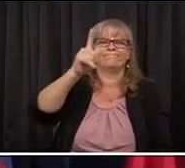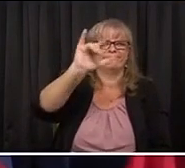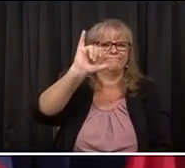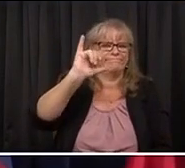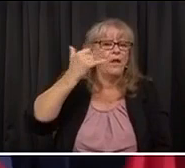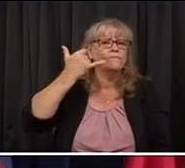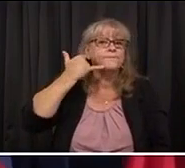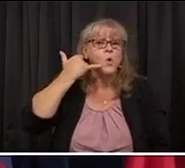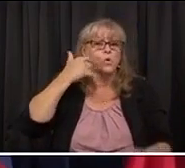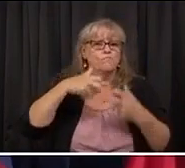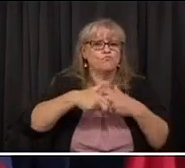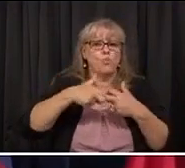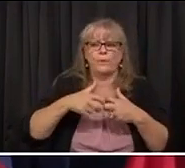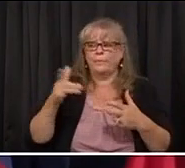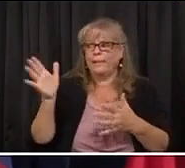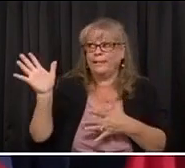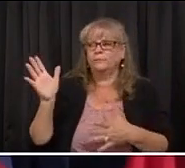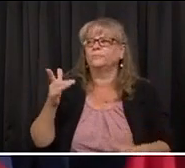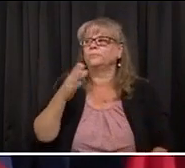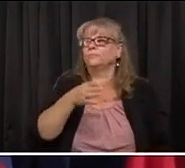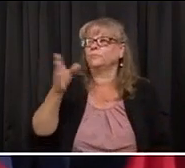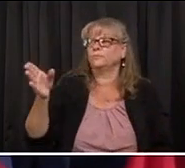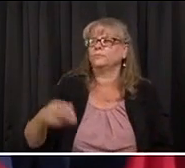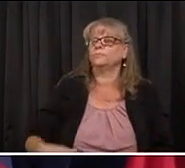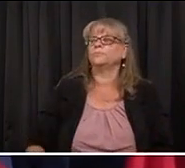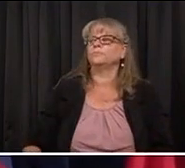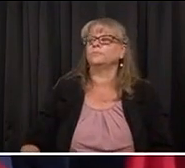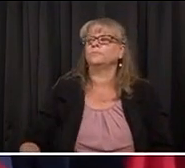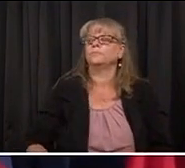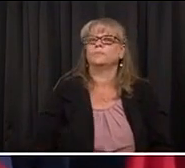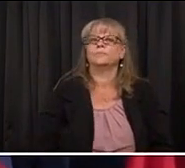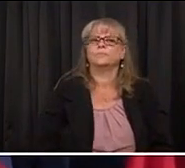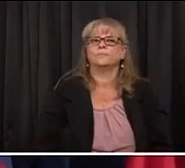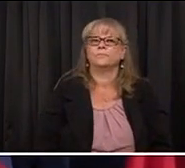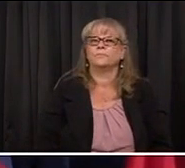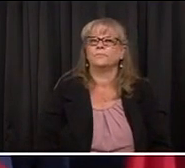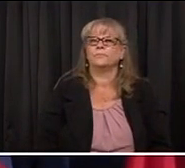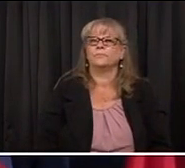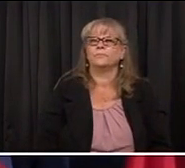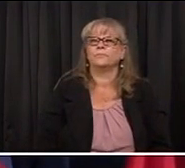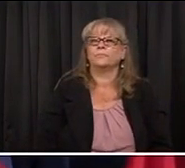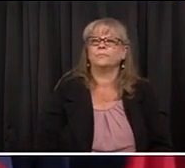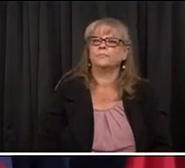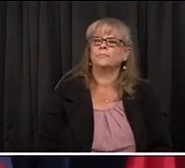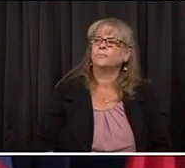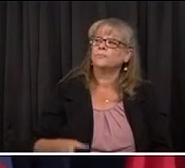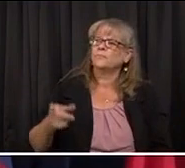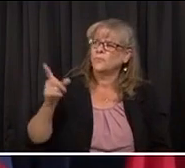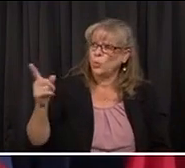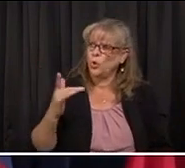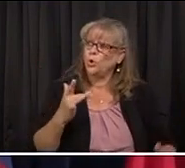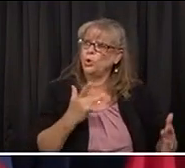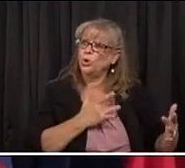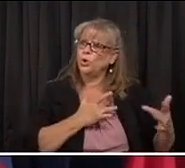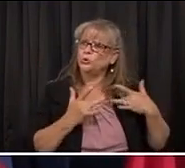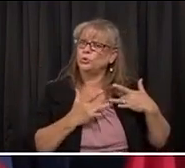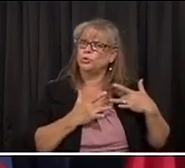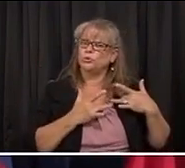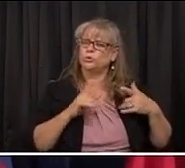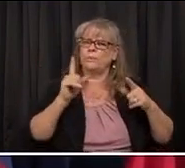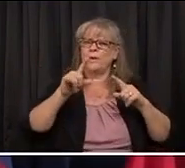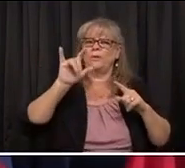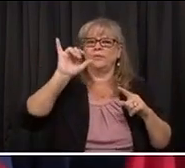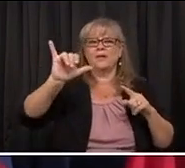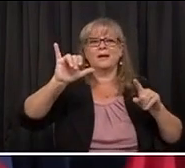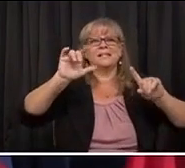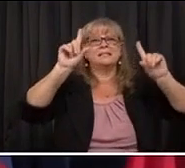Jesse? I wonder if you're worried with the decreased test capacity, if the situation is actually a lot worse in Colorado. You've talked a